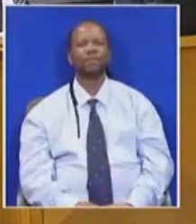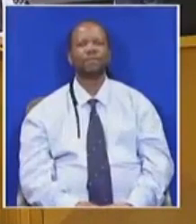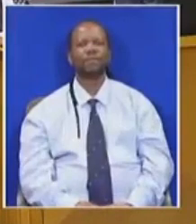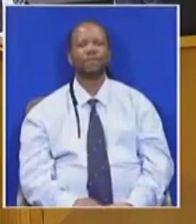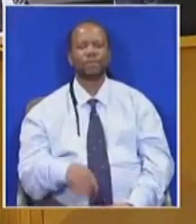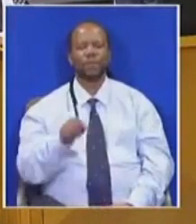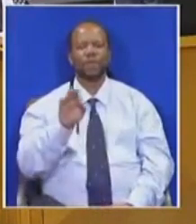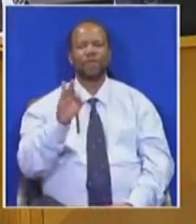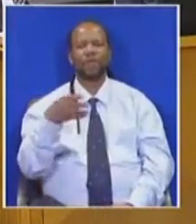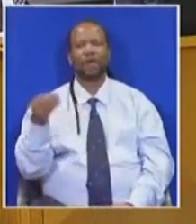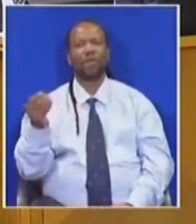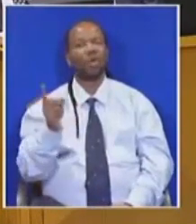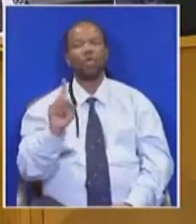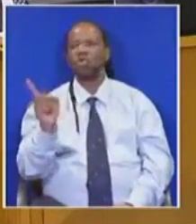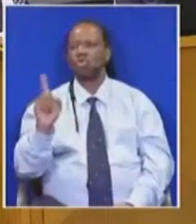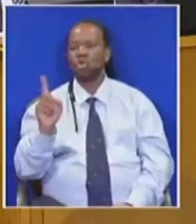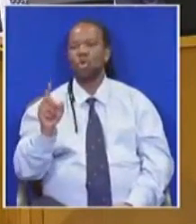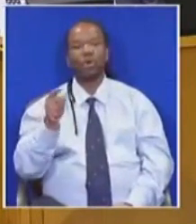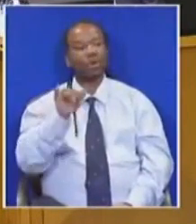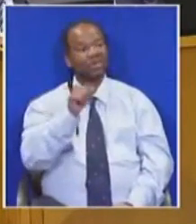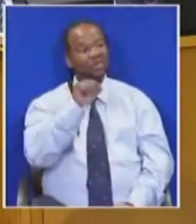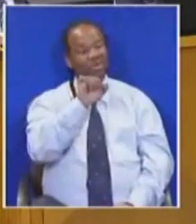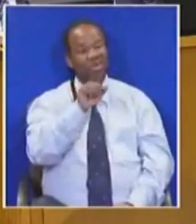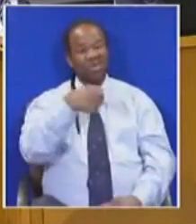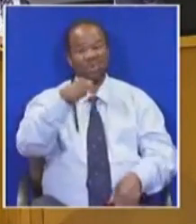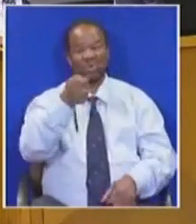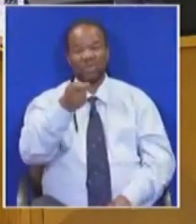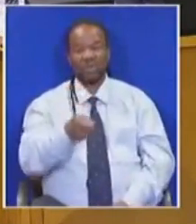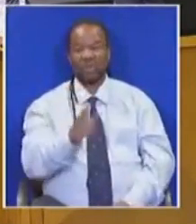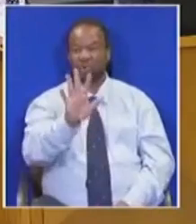This is not your house, this is our house.